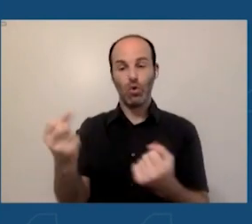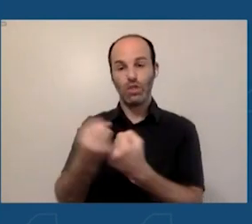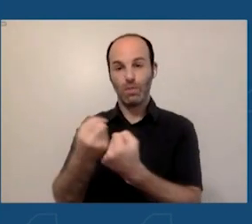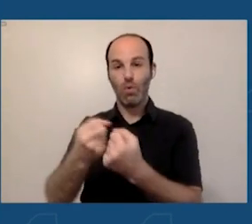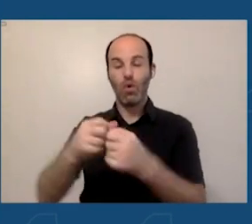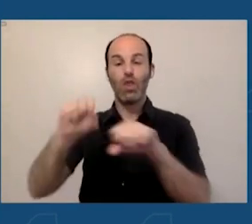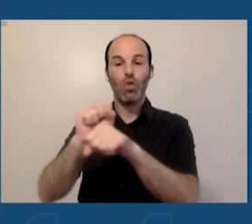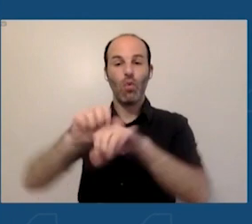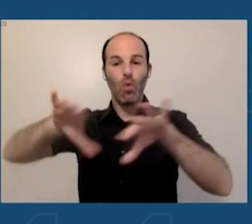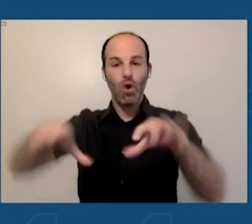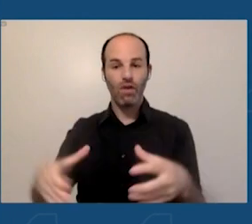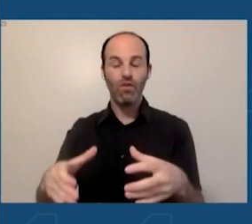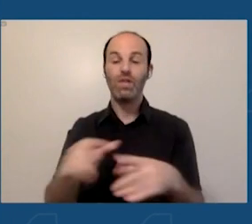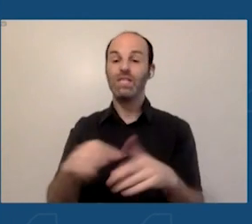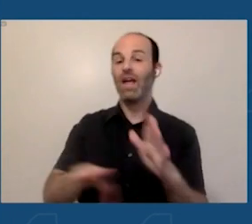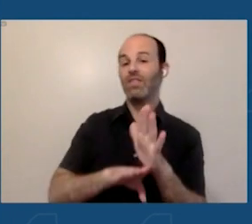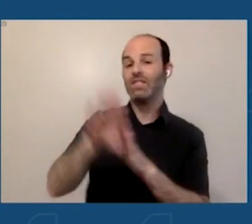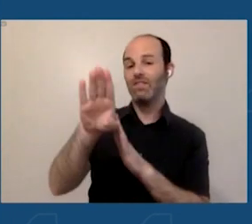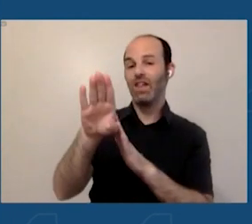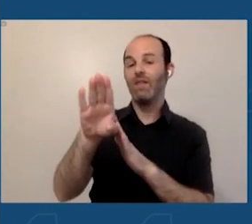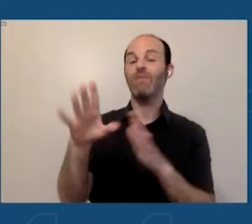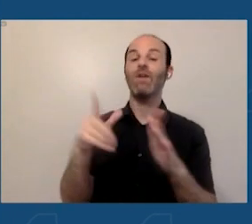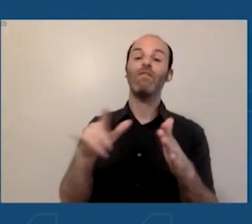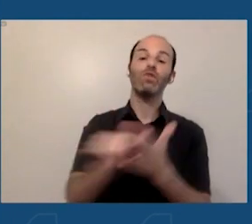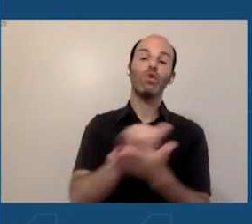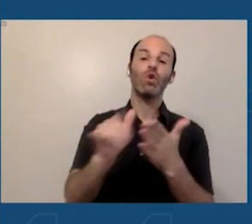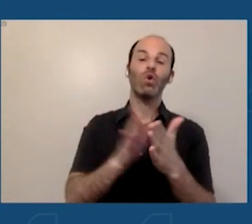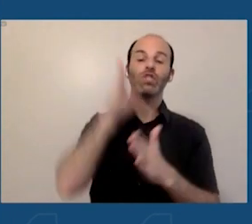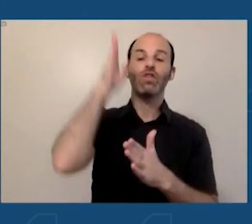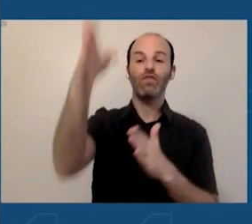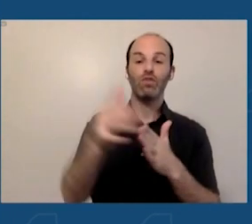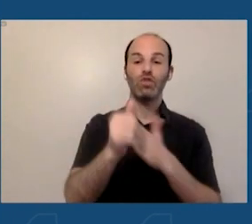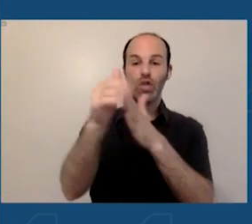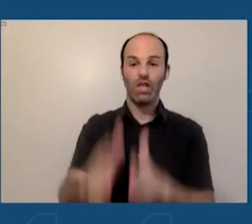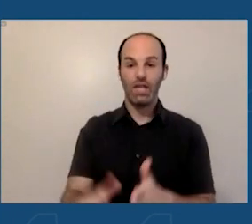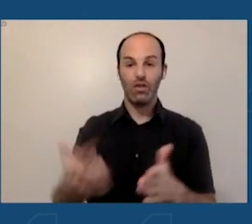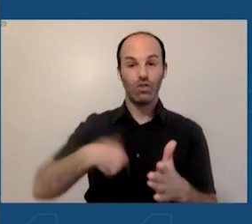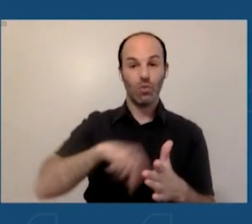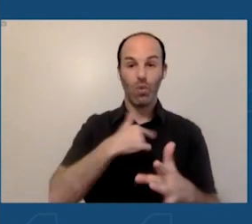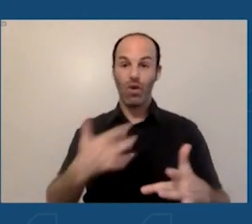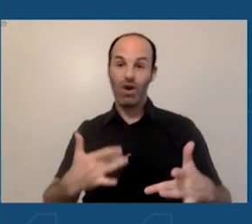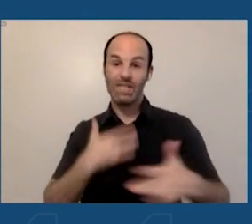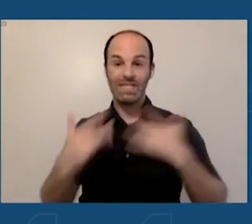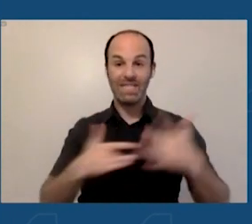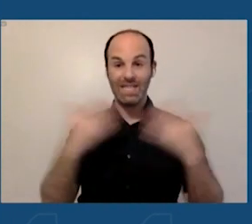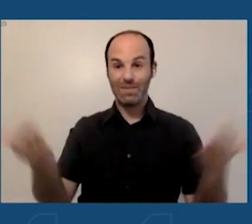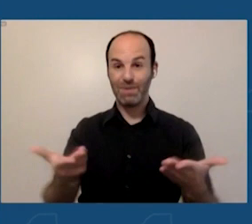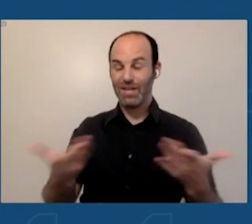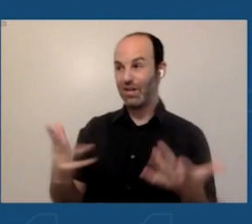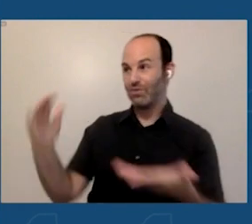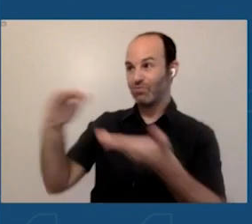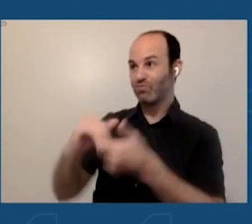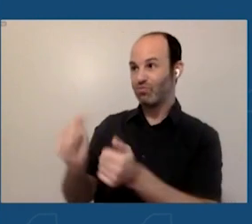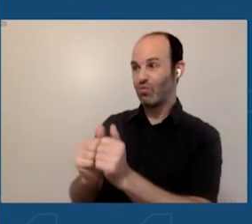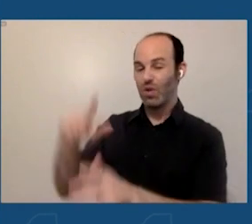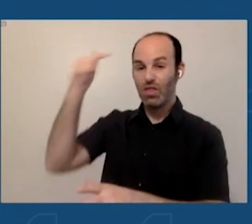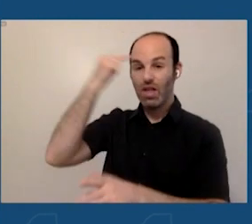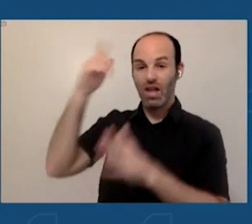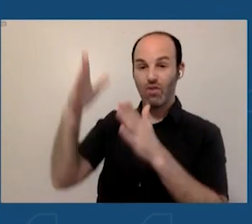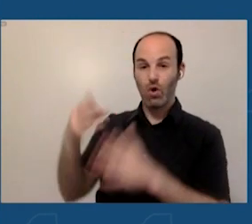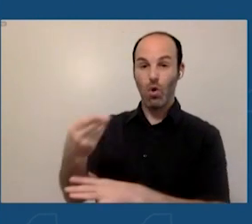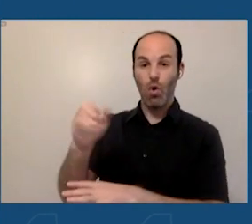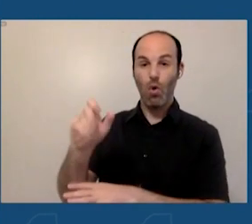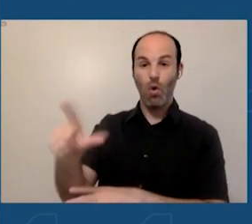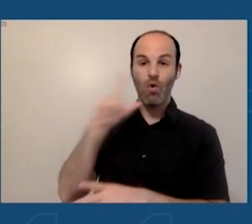the development of New York's future leaders. We are excited to be here with Governor Hochul for the announcement